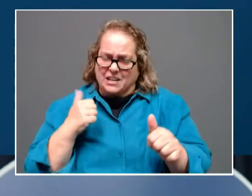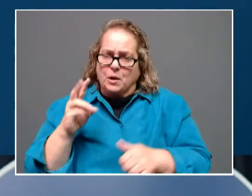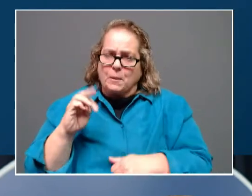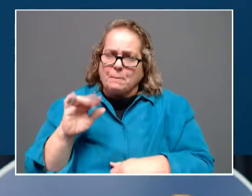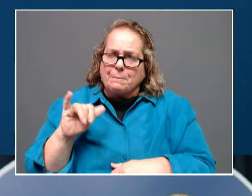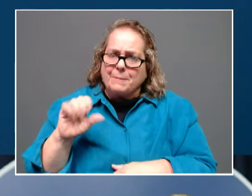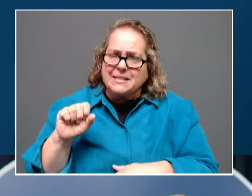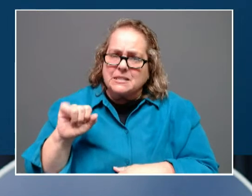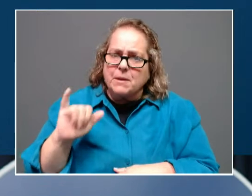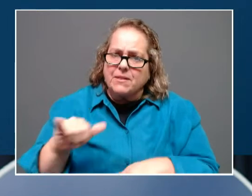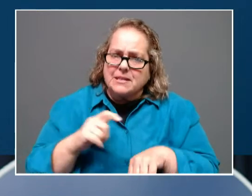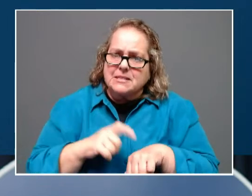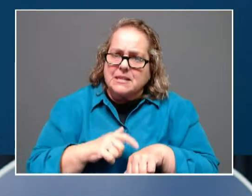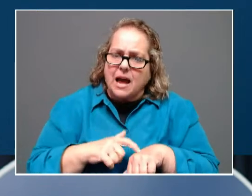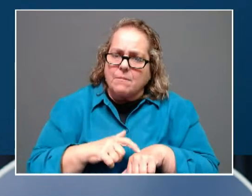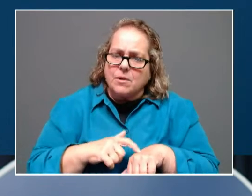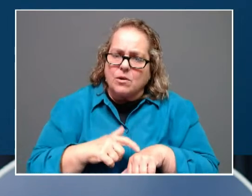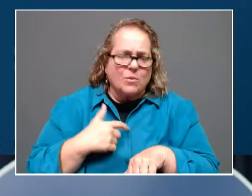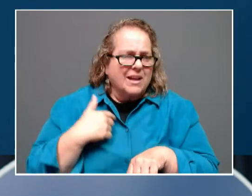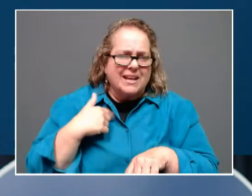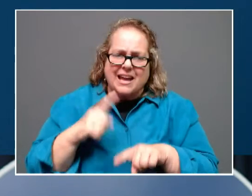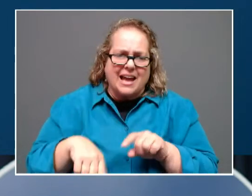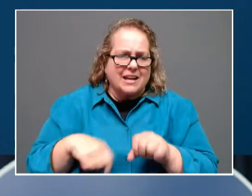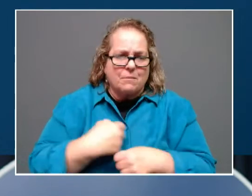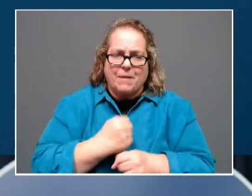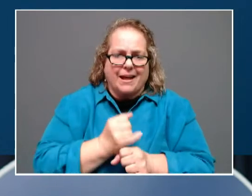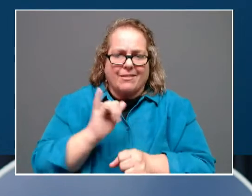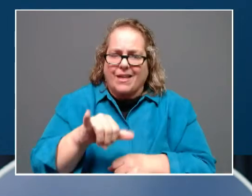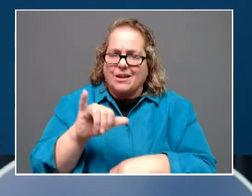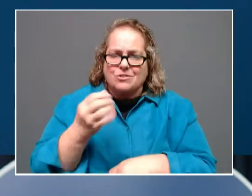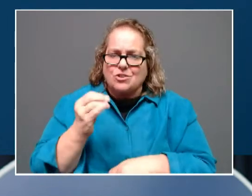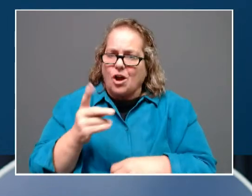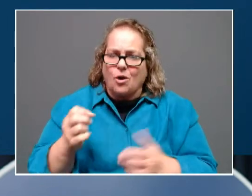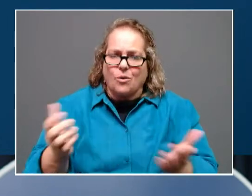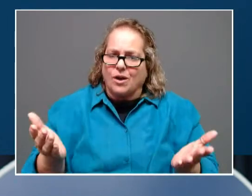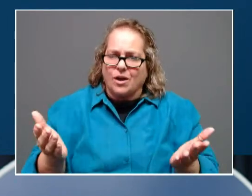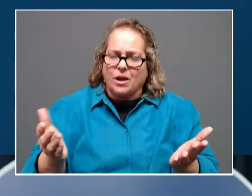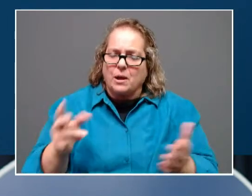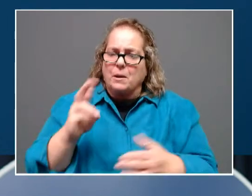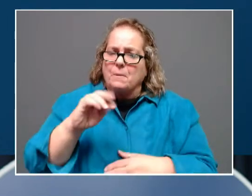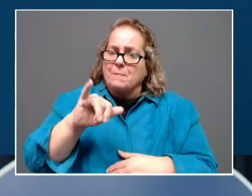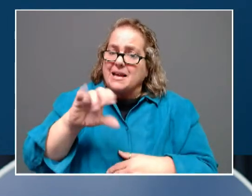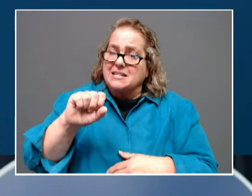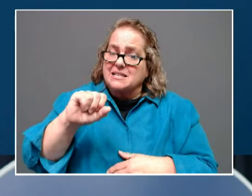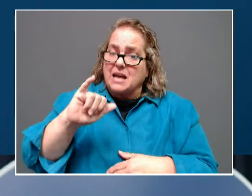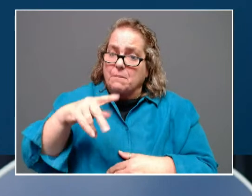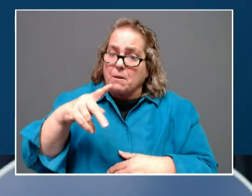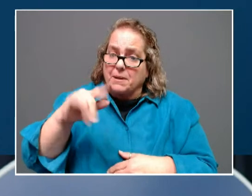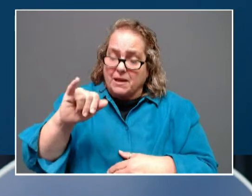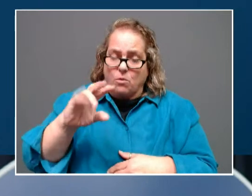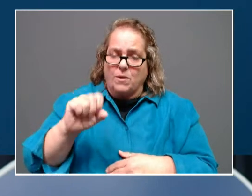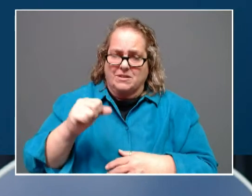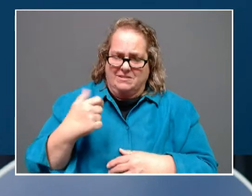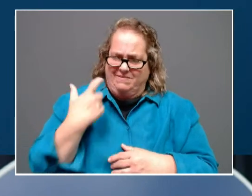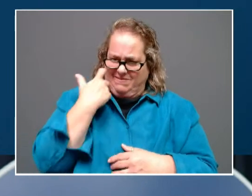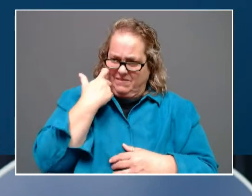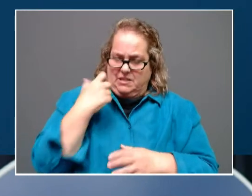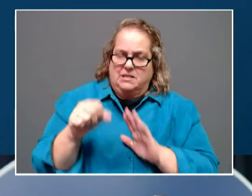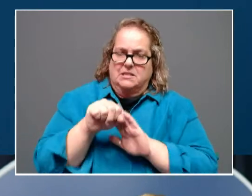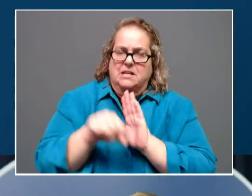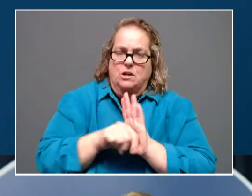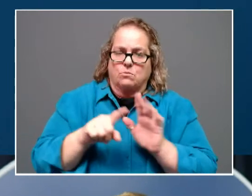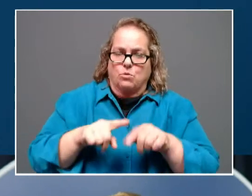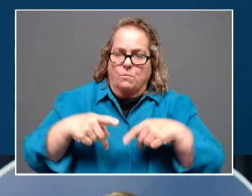We can't make that joke. Mississippi was actually the latest state to permit the use, and their